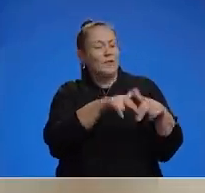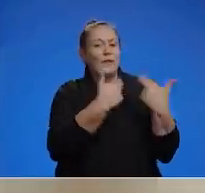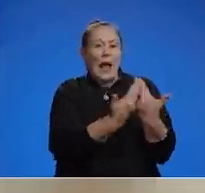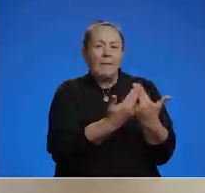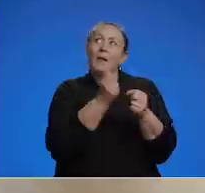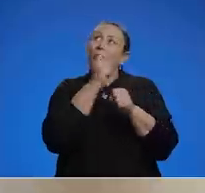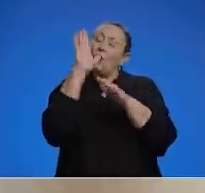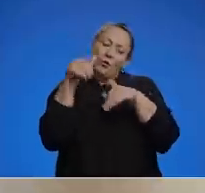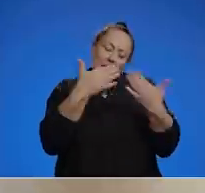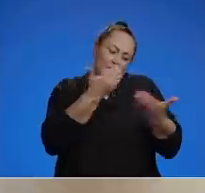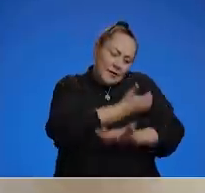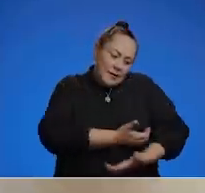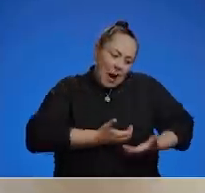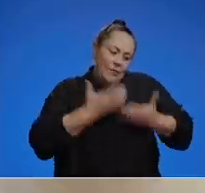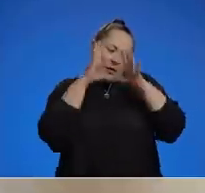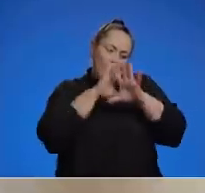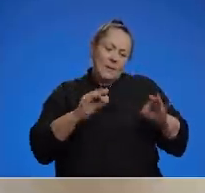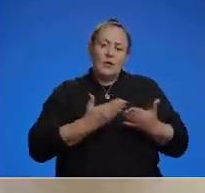God console them and grant them peace.